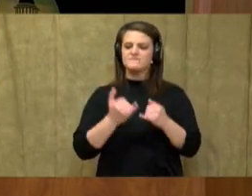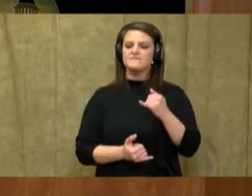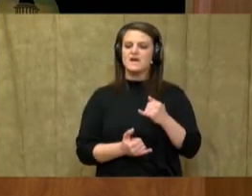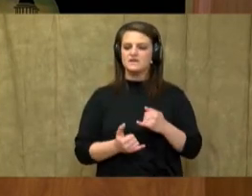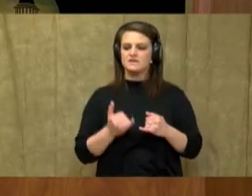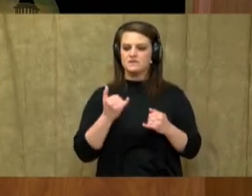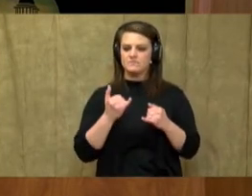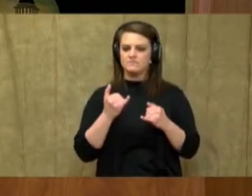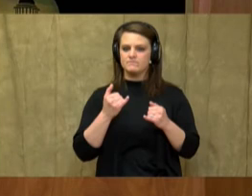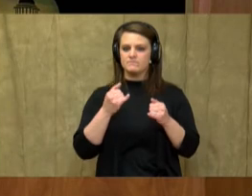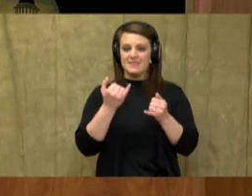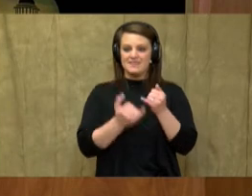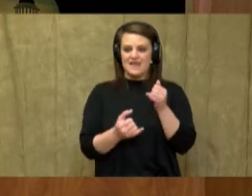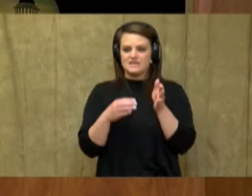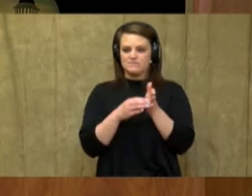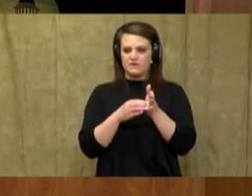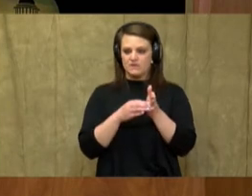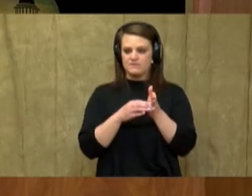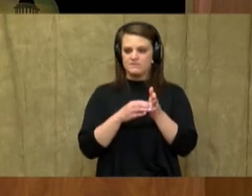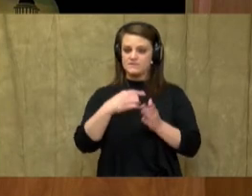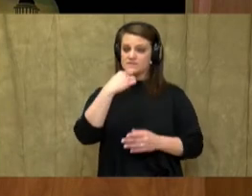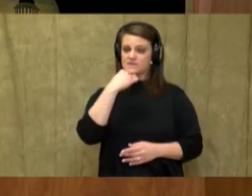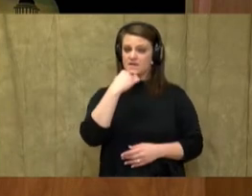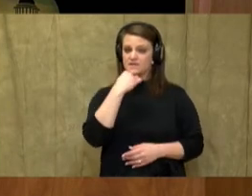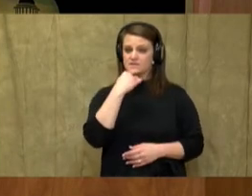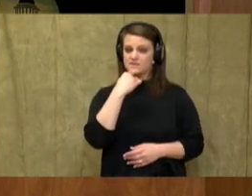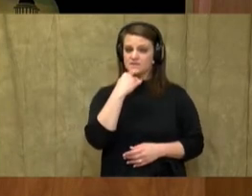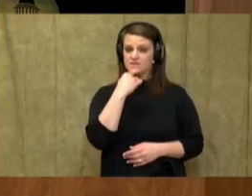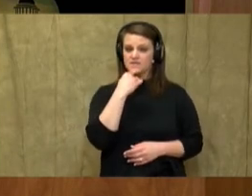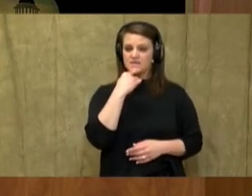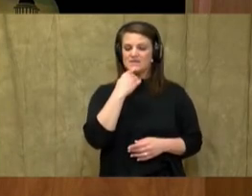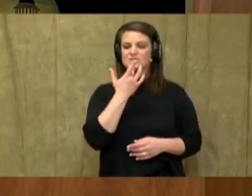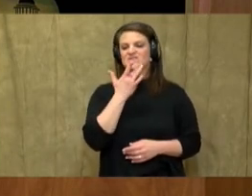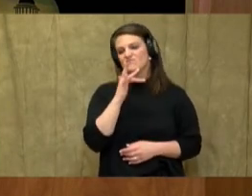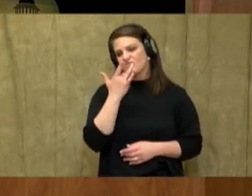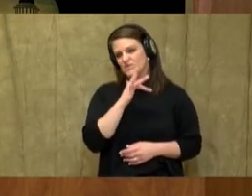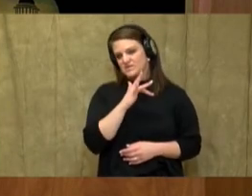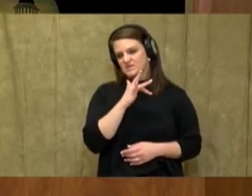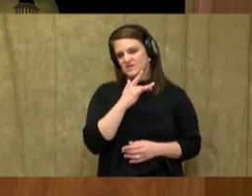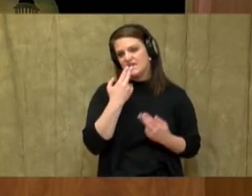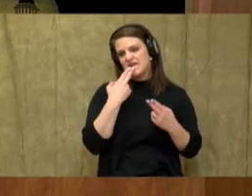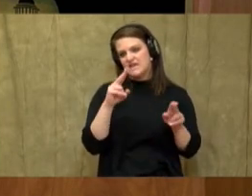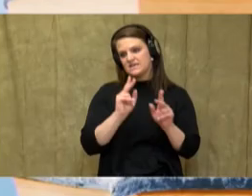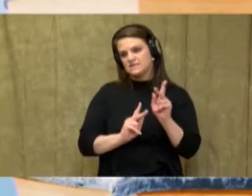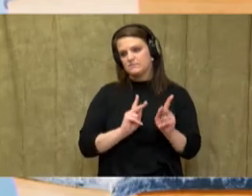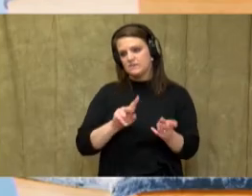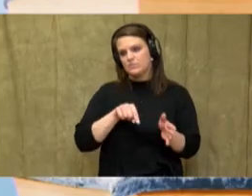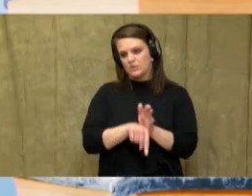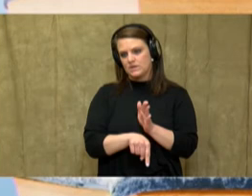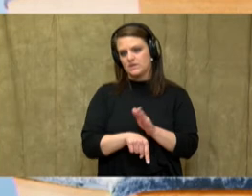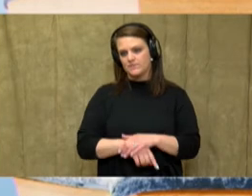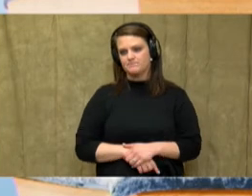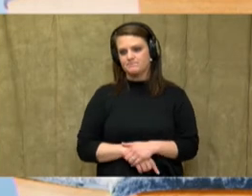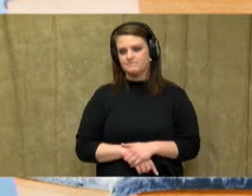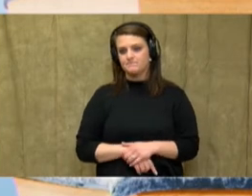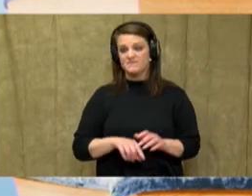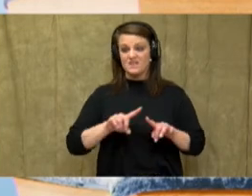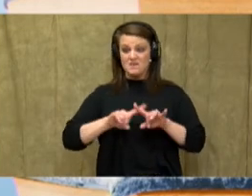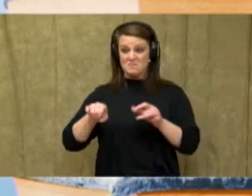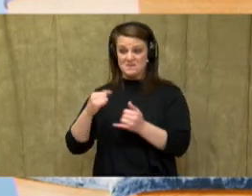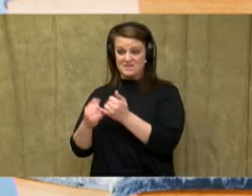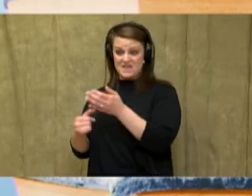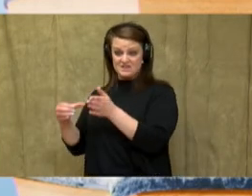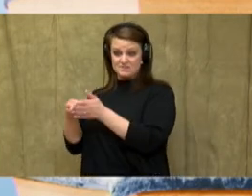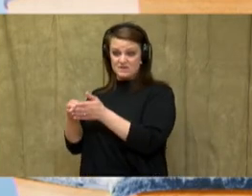the last two paragraphs, it talks about that it was unfortunate that the innocent people were killed. But in this last